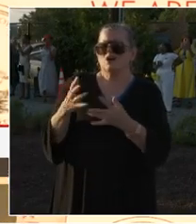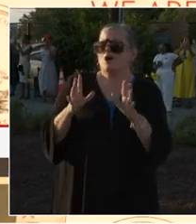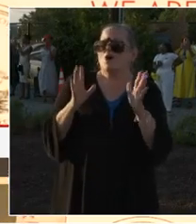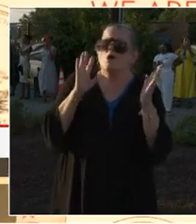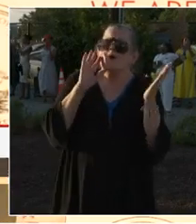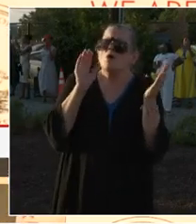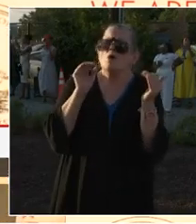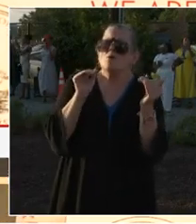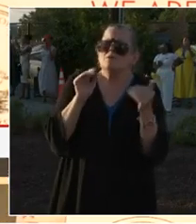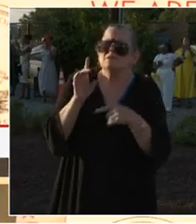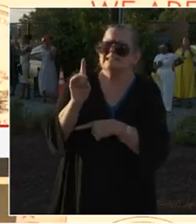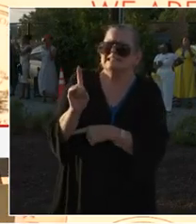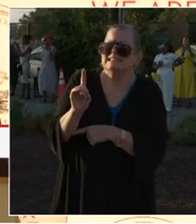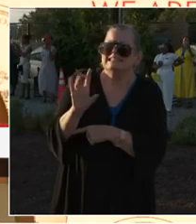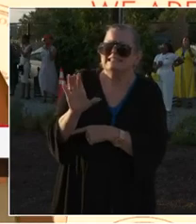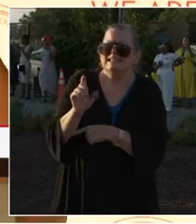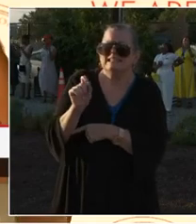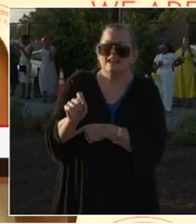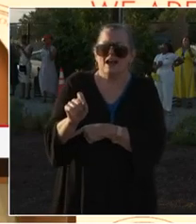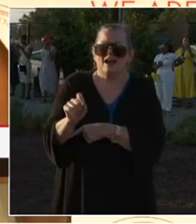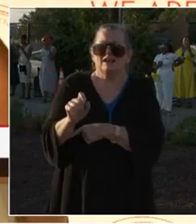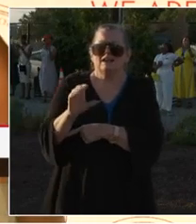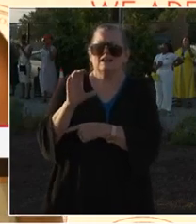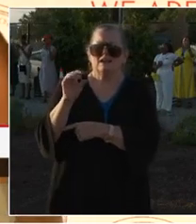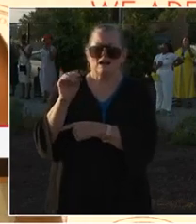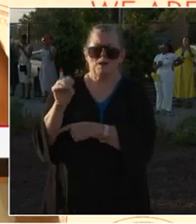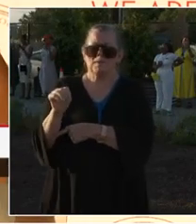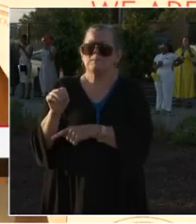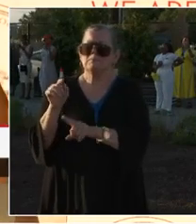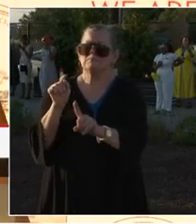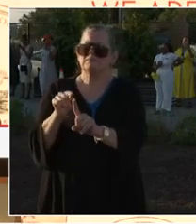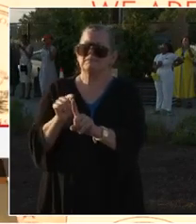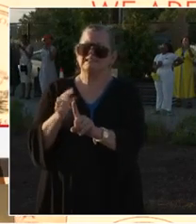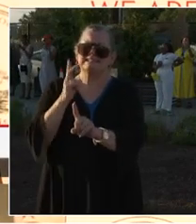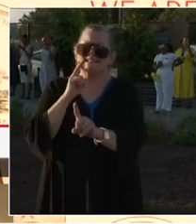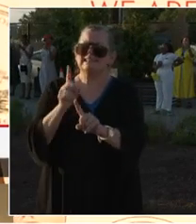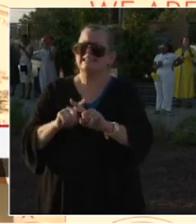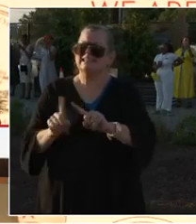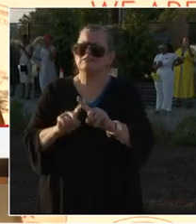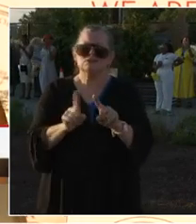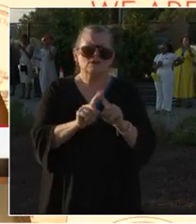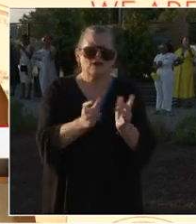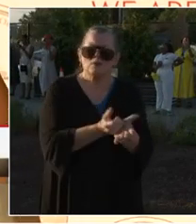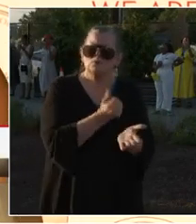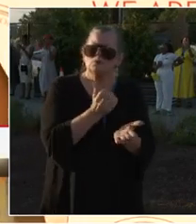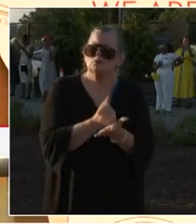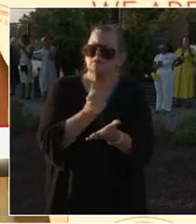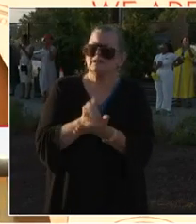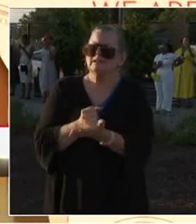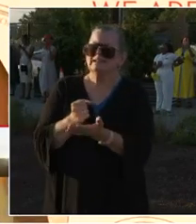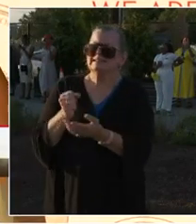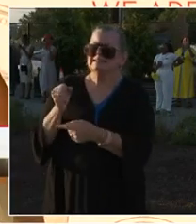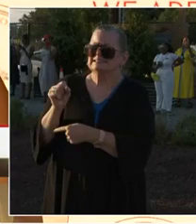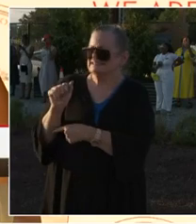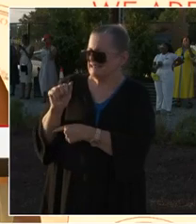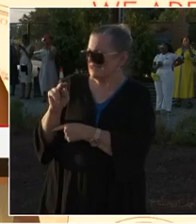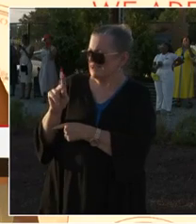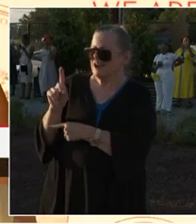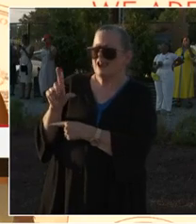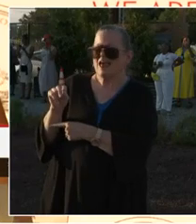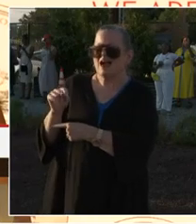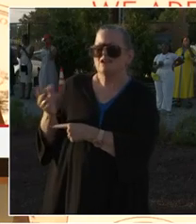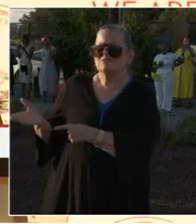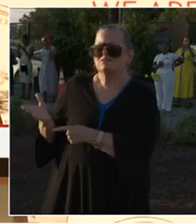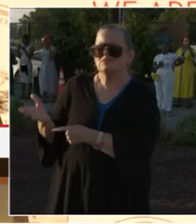Obviously.dc.gov to see about the opportunities that have allowed for the Sandlot to open and 15 restaurants